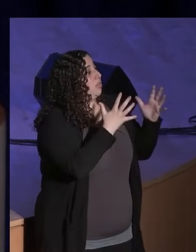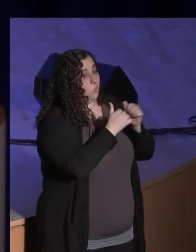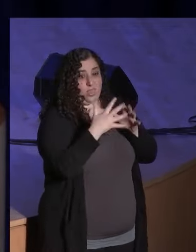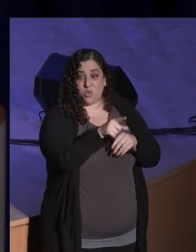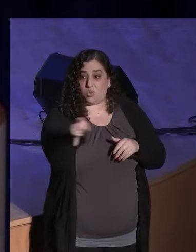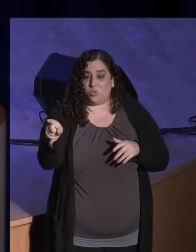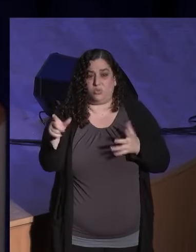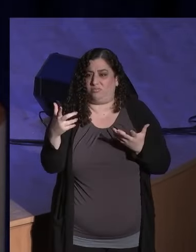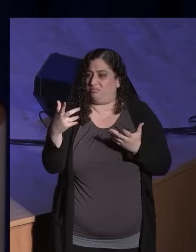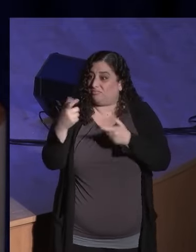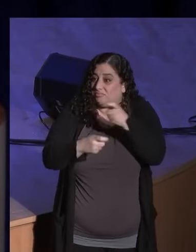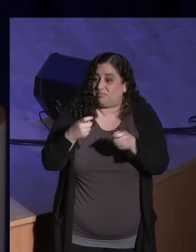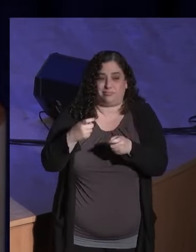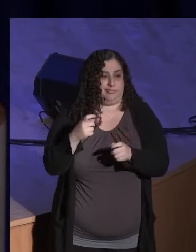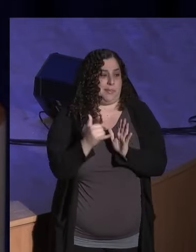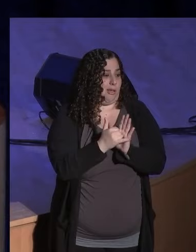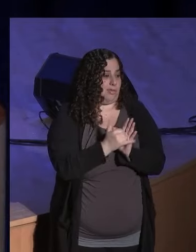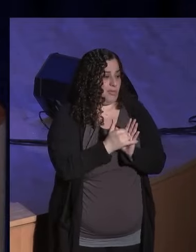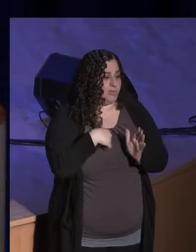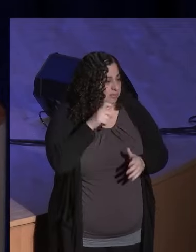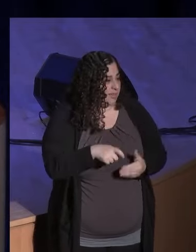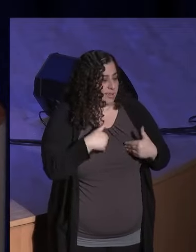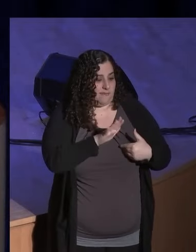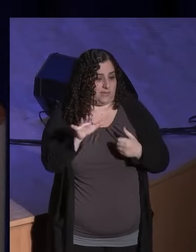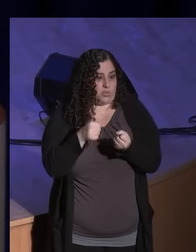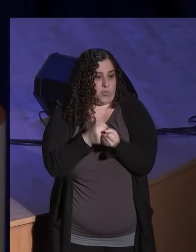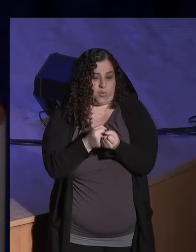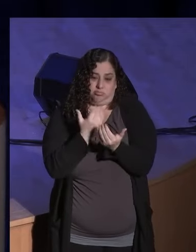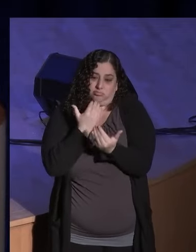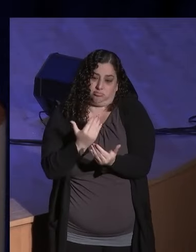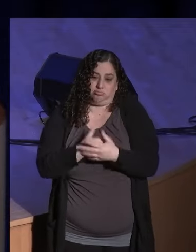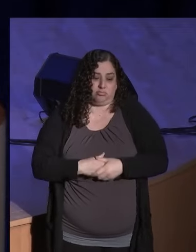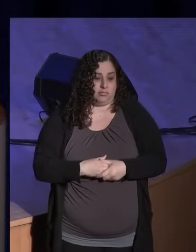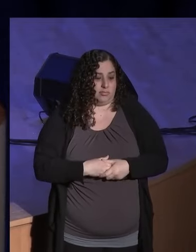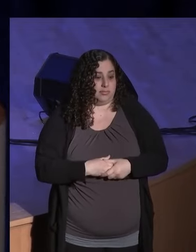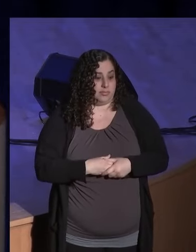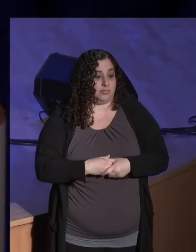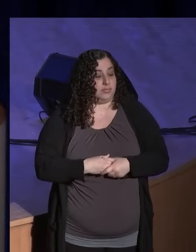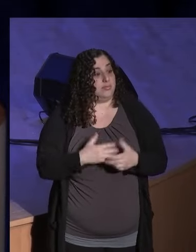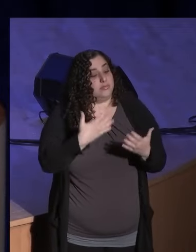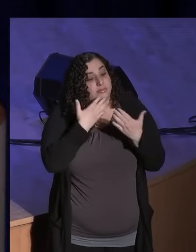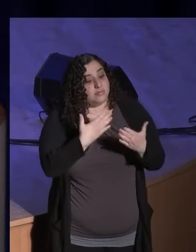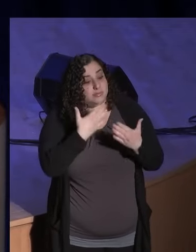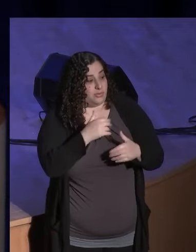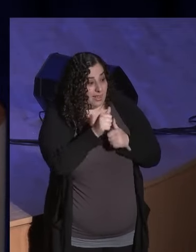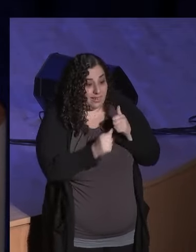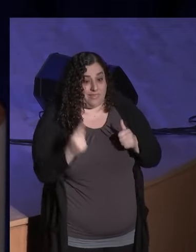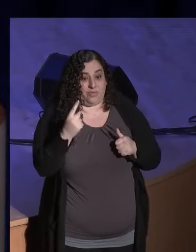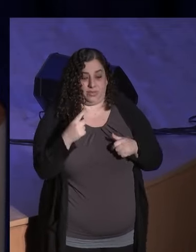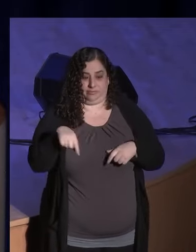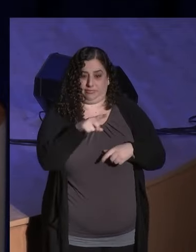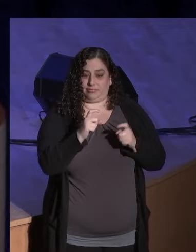generosity. And thank you to everyone who has contributed their time, energy, and talents to this